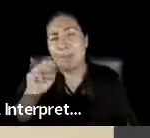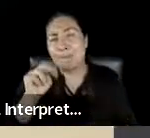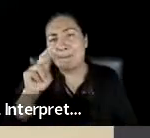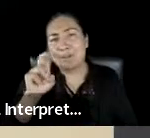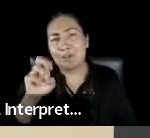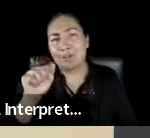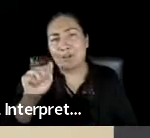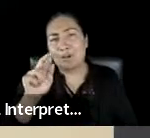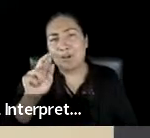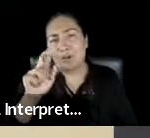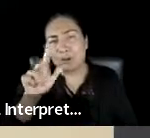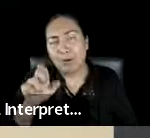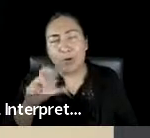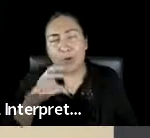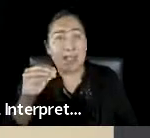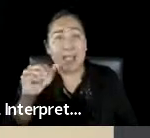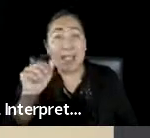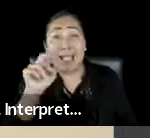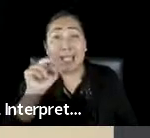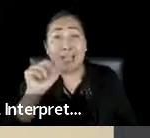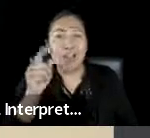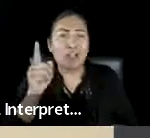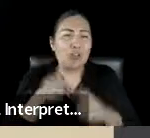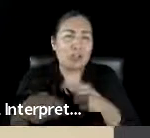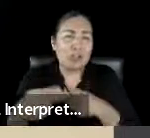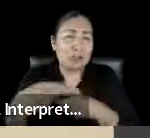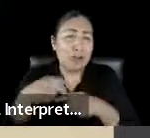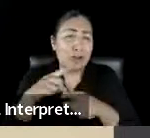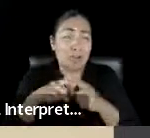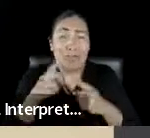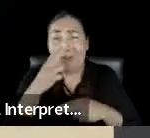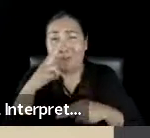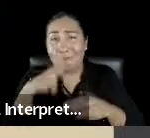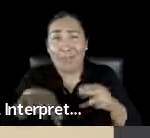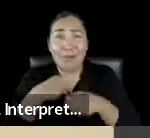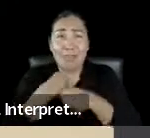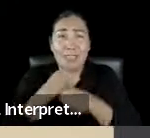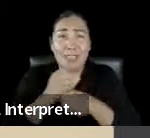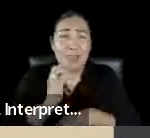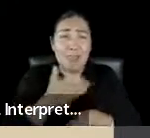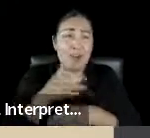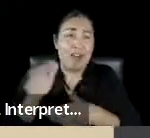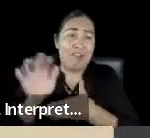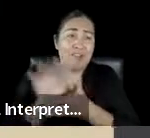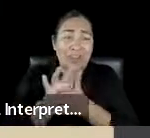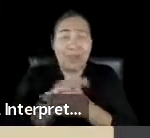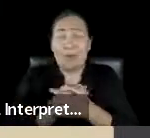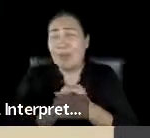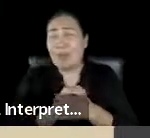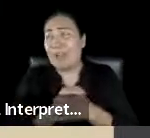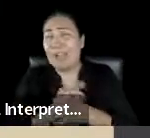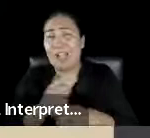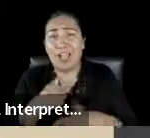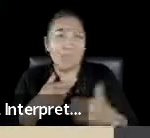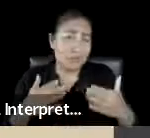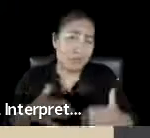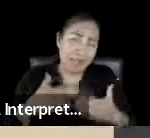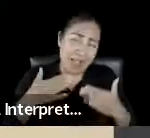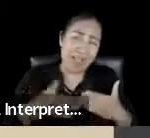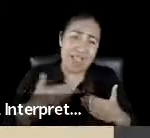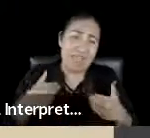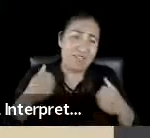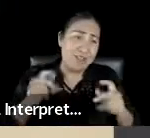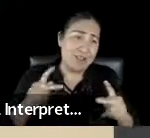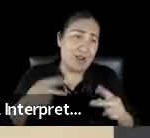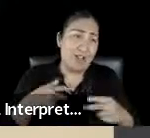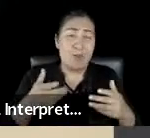here tonight, but it was a lot of fun making our video. Um, and I'm so glad I've had this opportunity. And I really